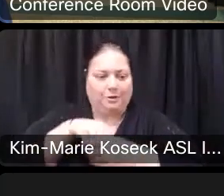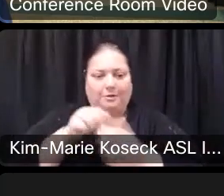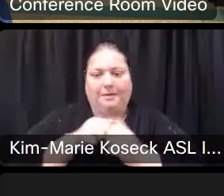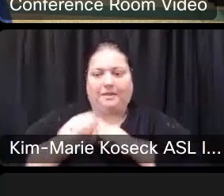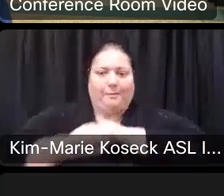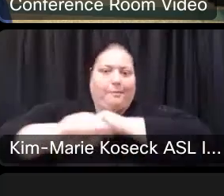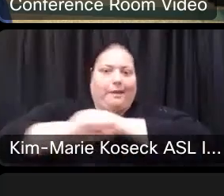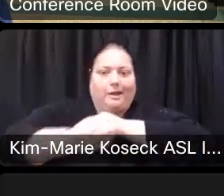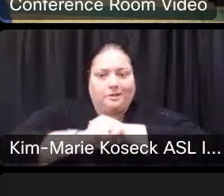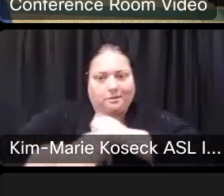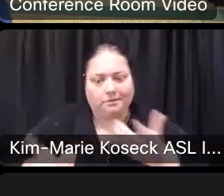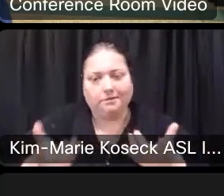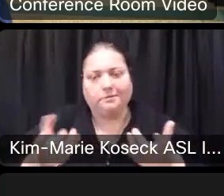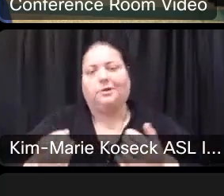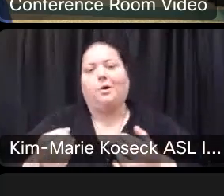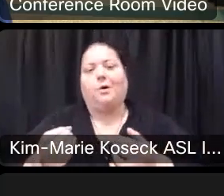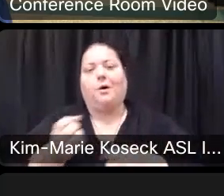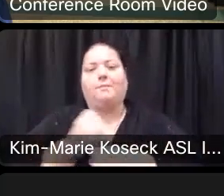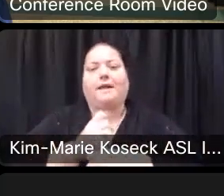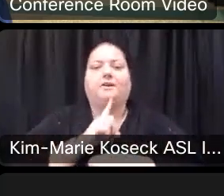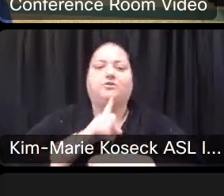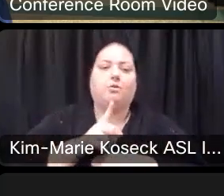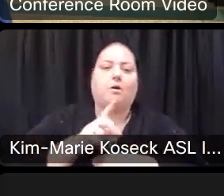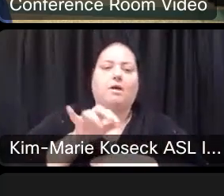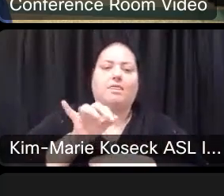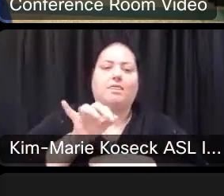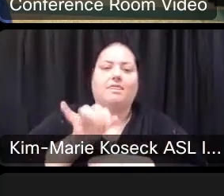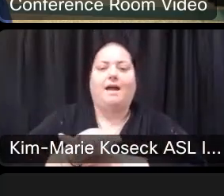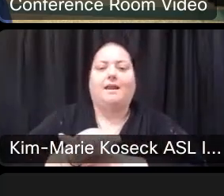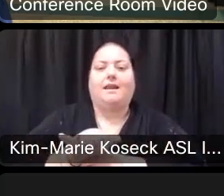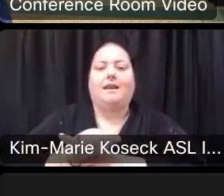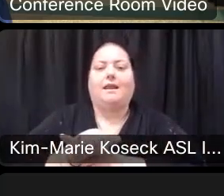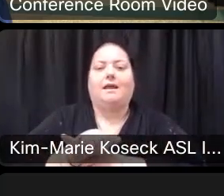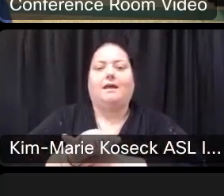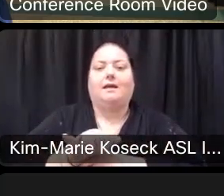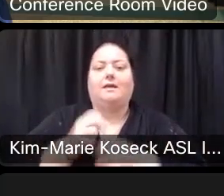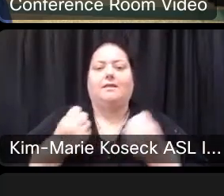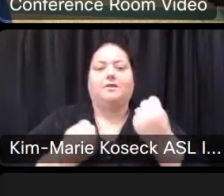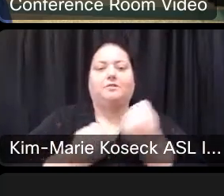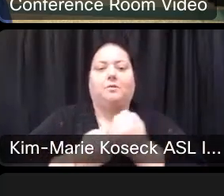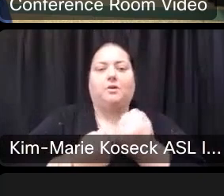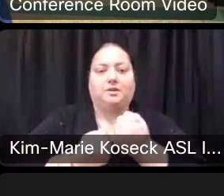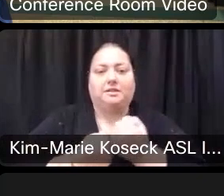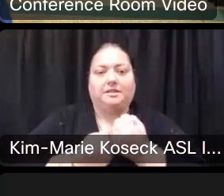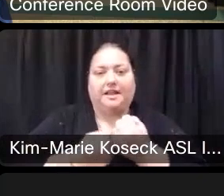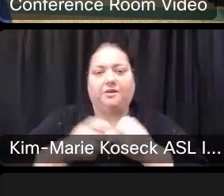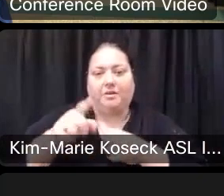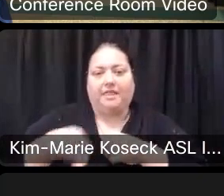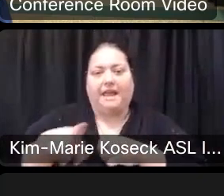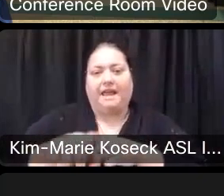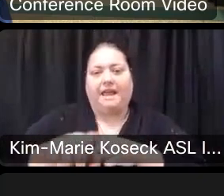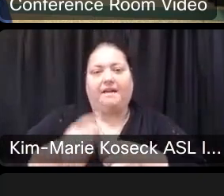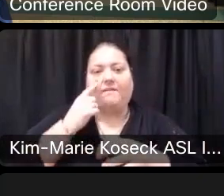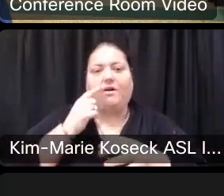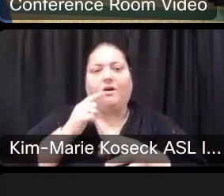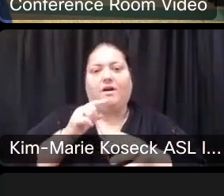publication. So making sure that the supports that are out there for families, that they can